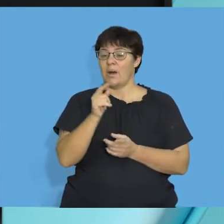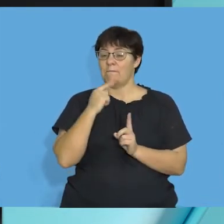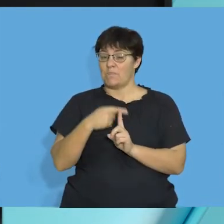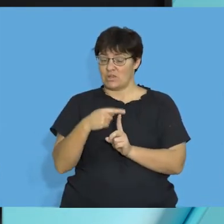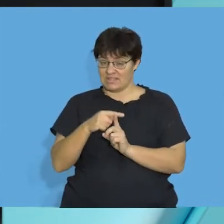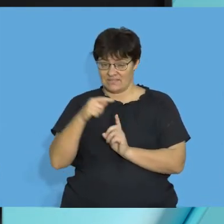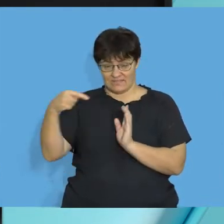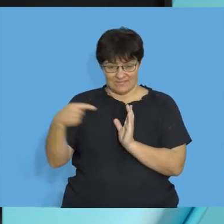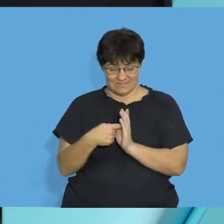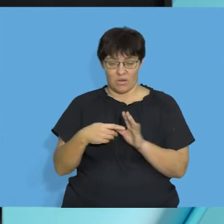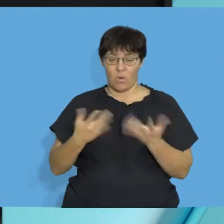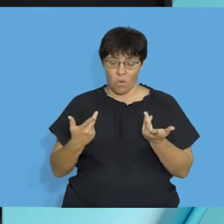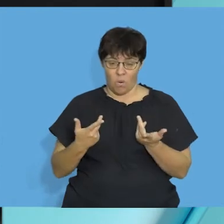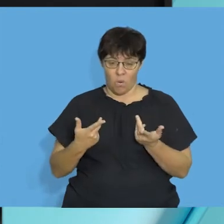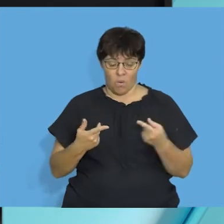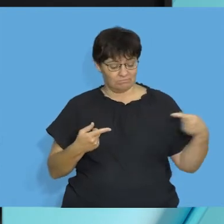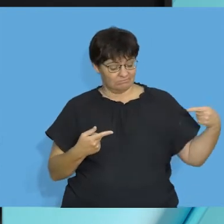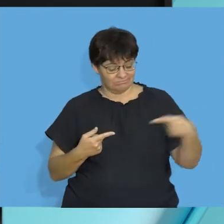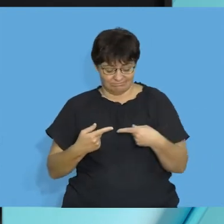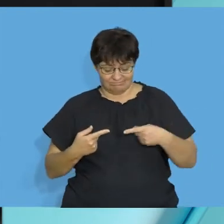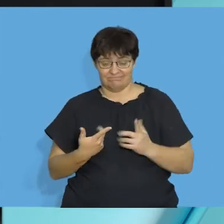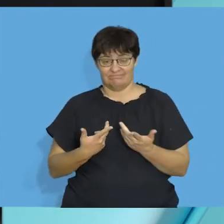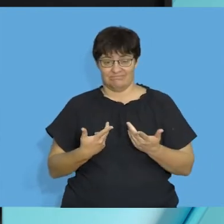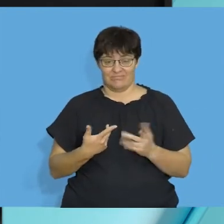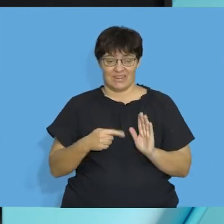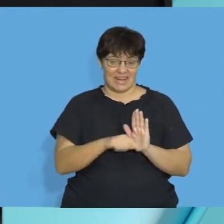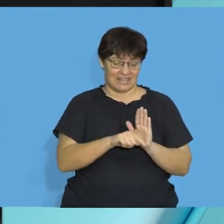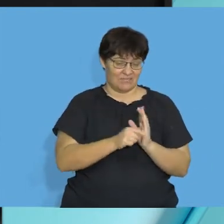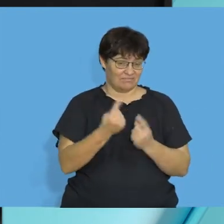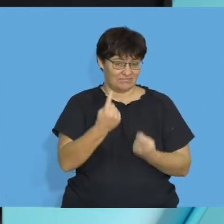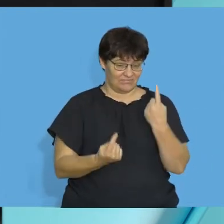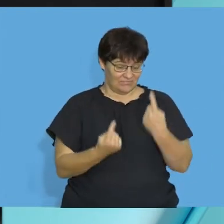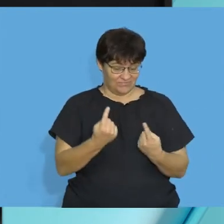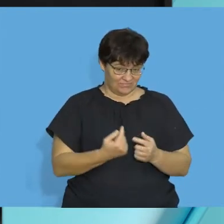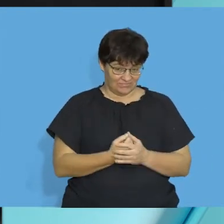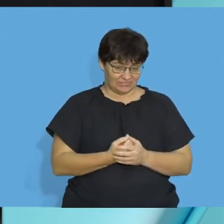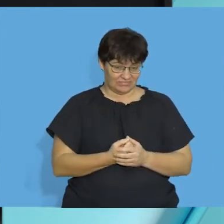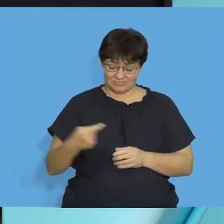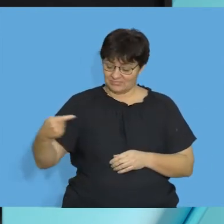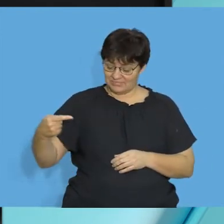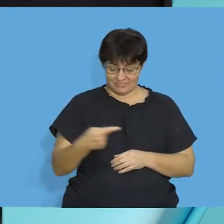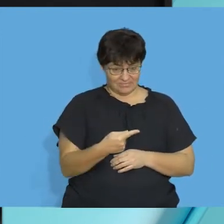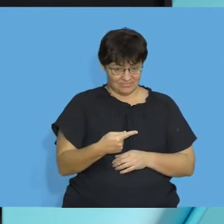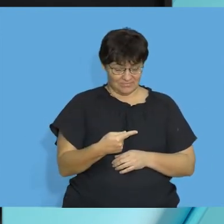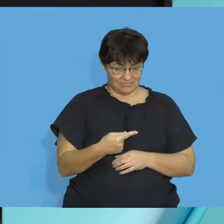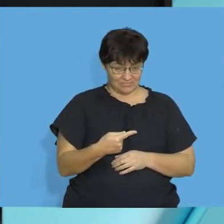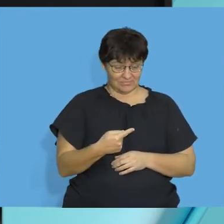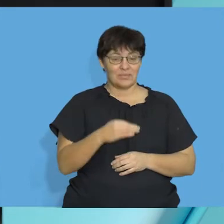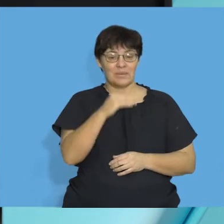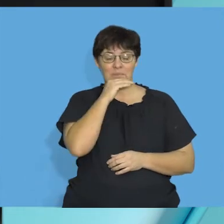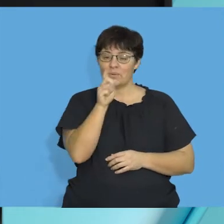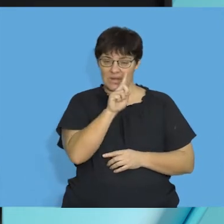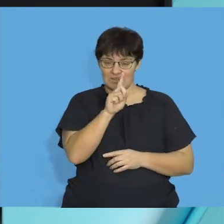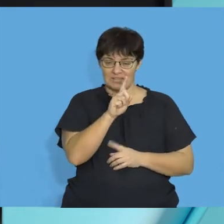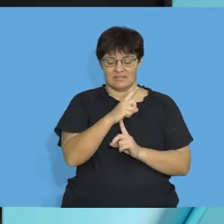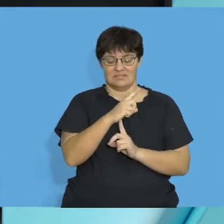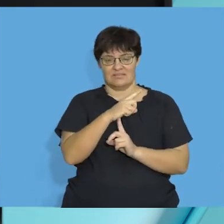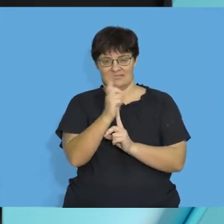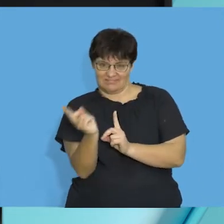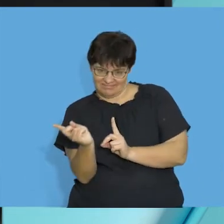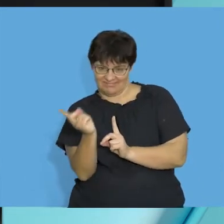positive, or is it going in at the terminal that is marked negative? If it goes in at the terminal marked positive on the